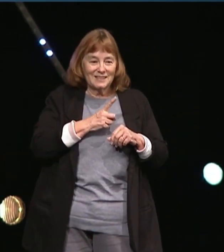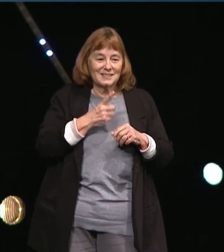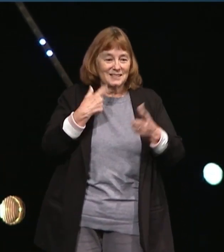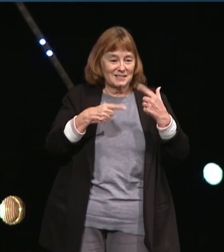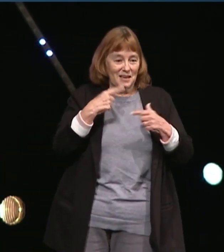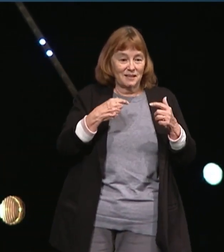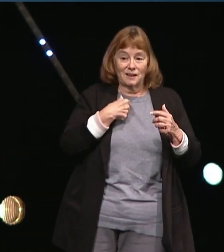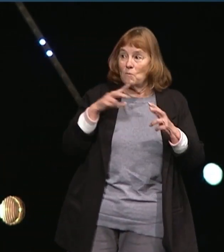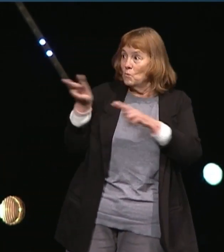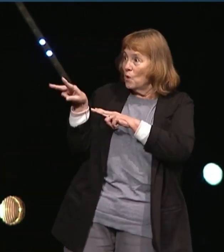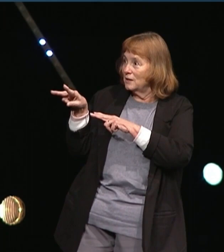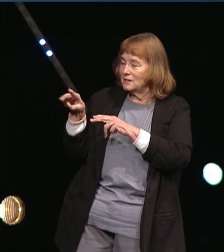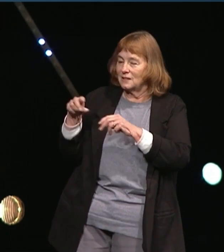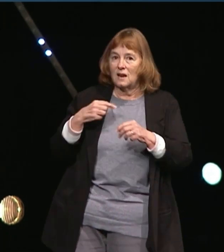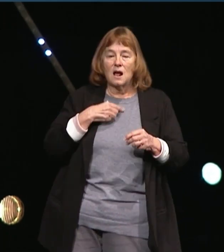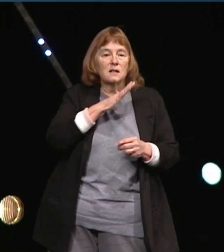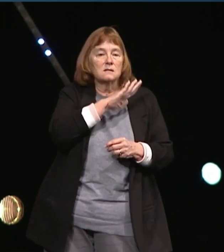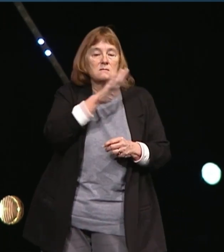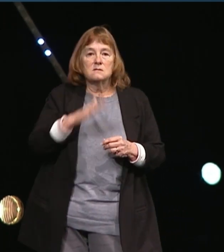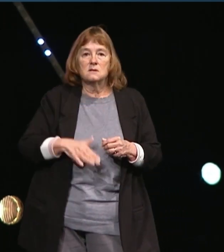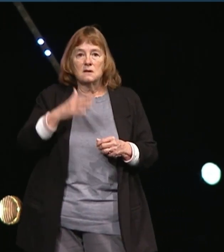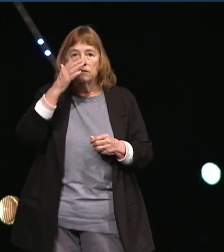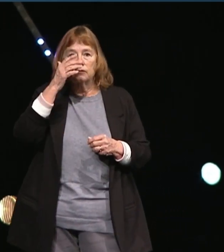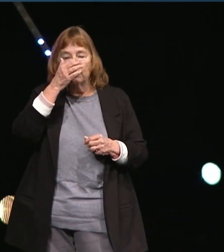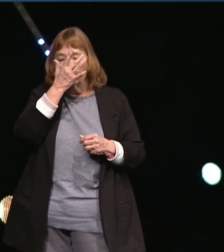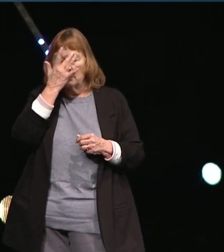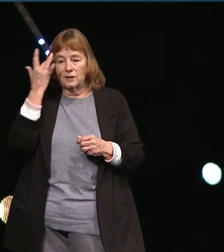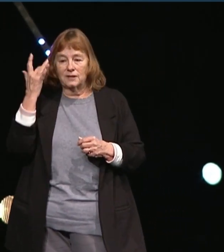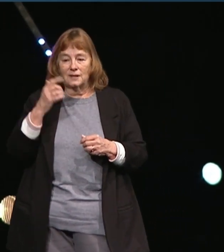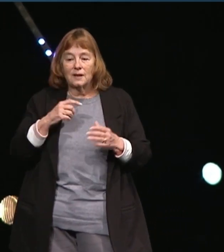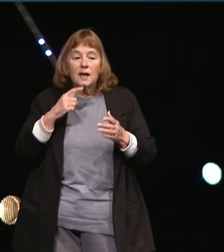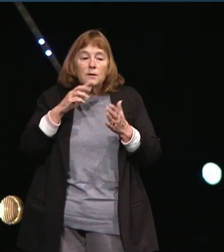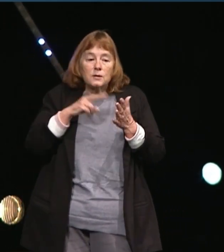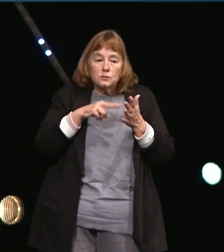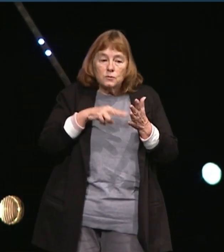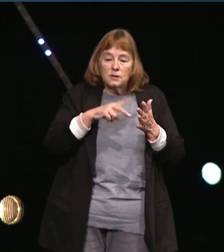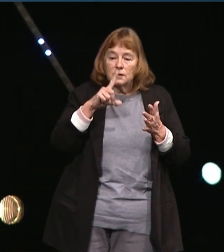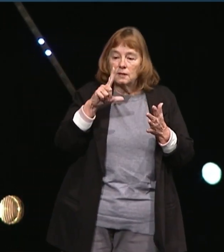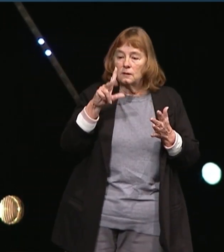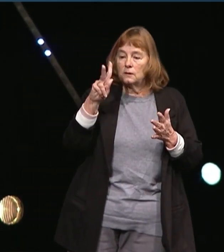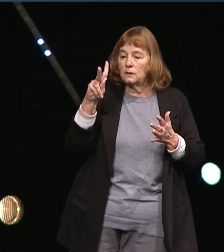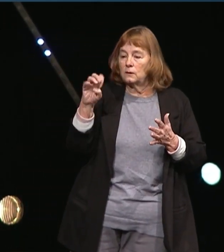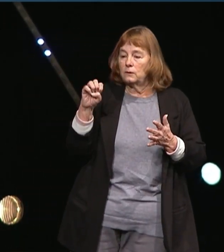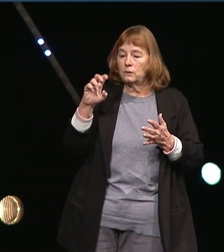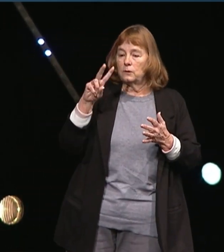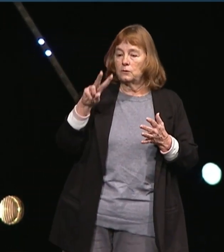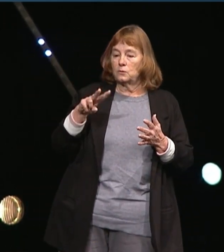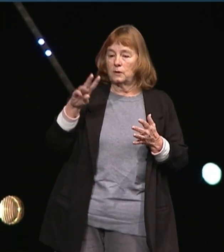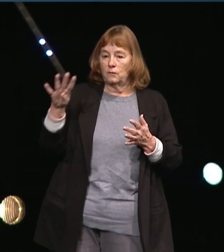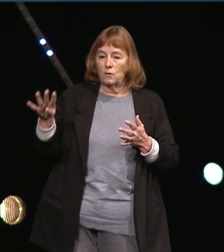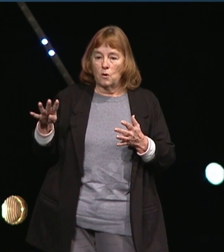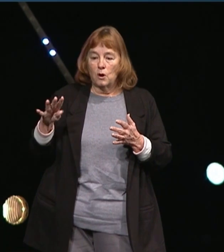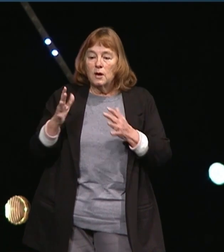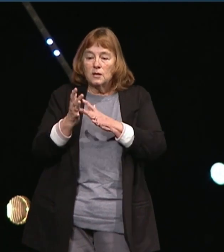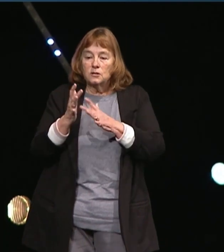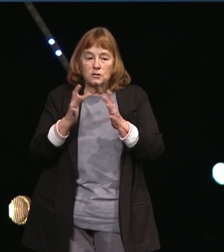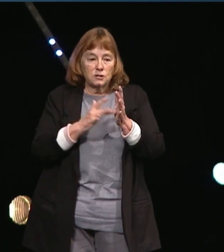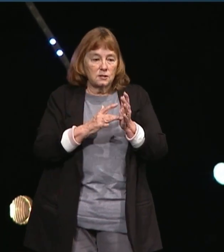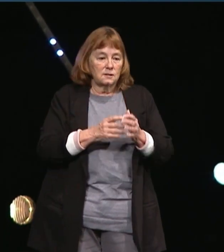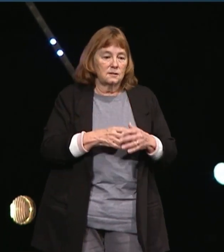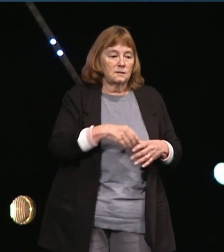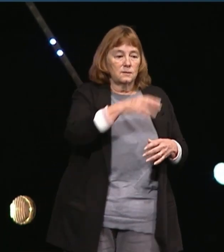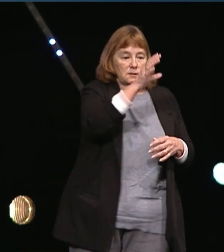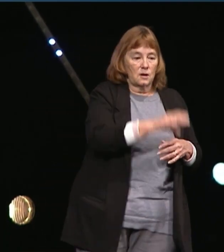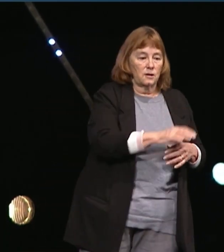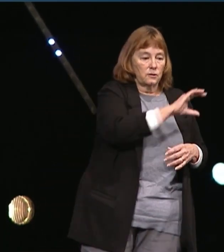I'll never forget. I was reading in Luke 24 this week, and Jesus had just been risen from the cross.